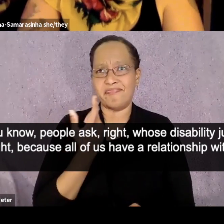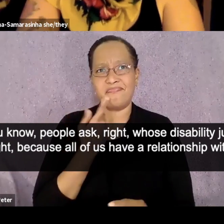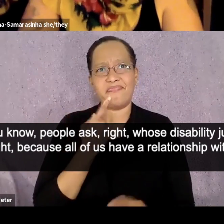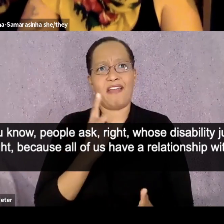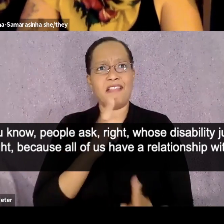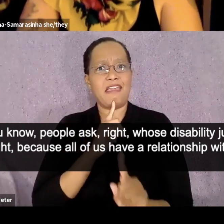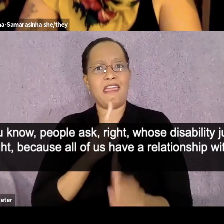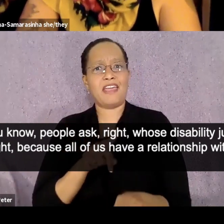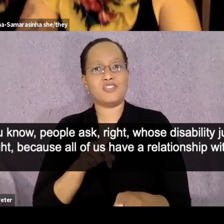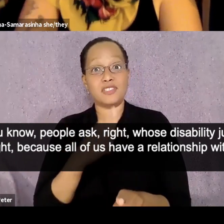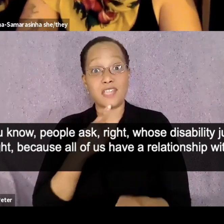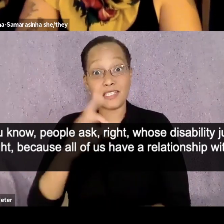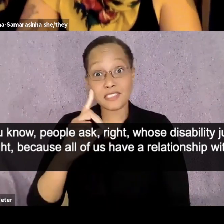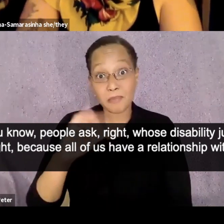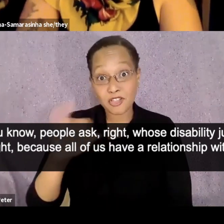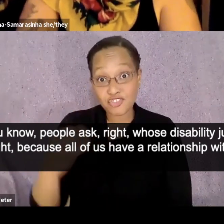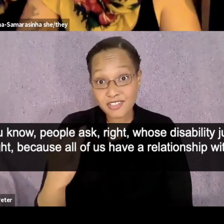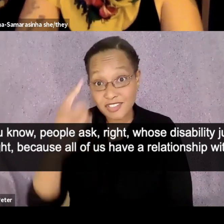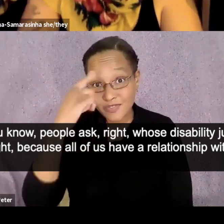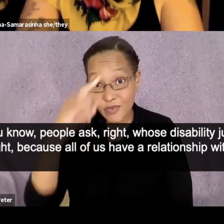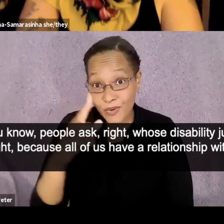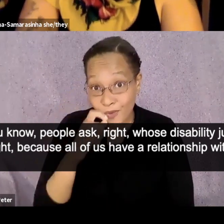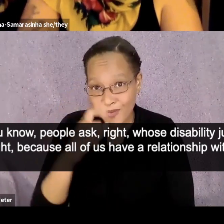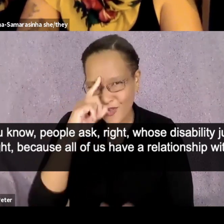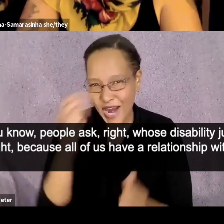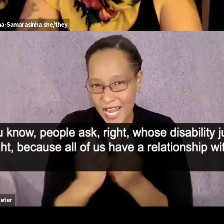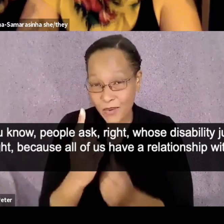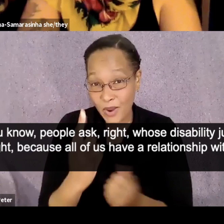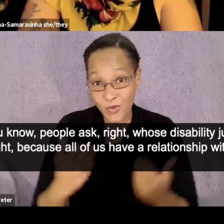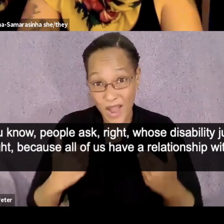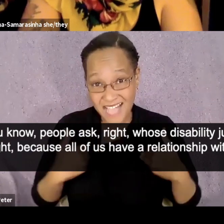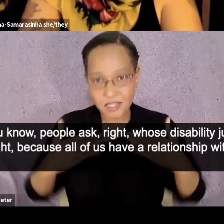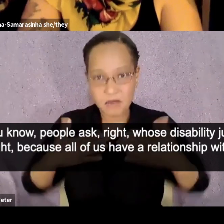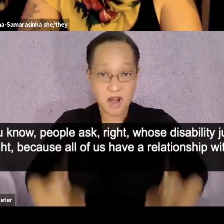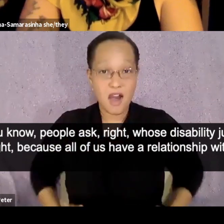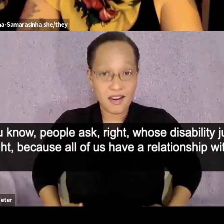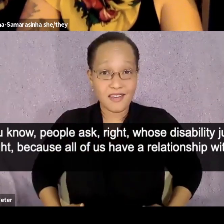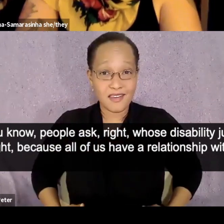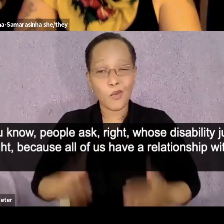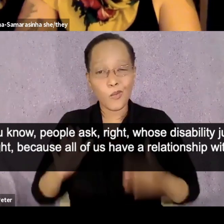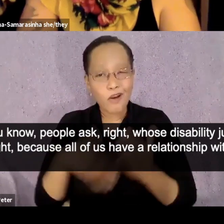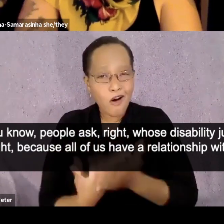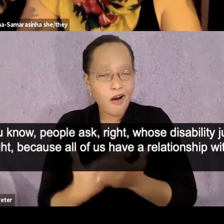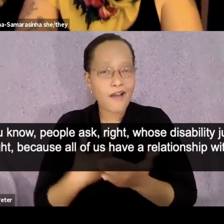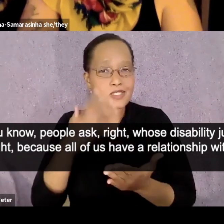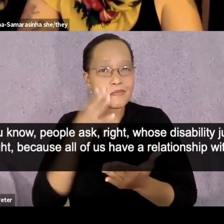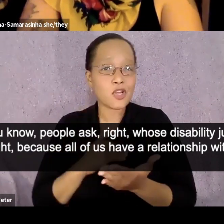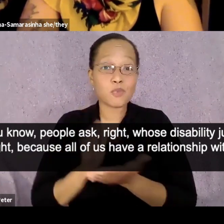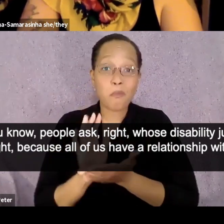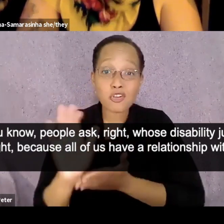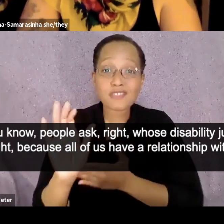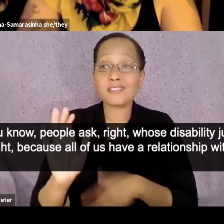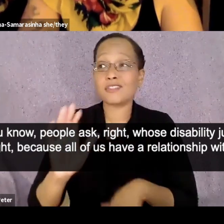with a body, right? Because all of us have a relationship with marginalization and capitalism